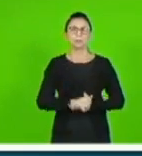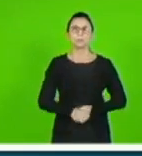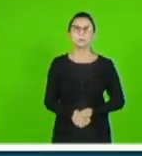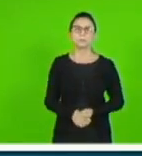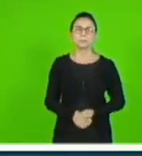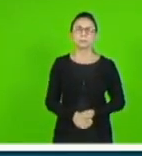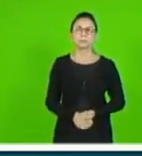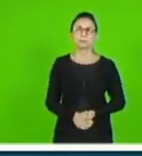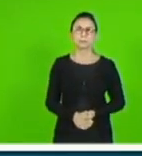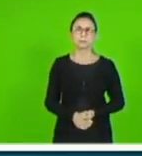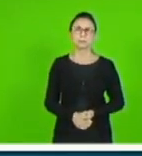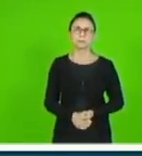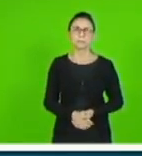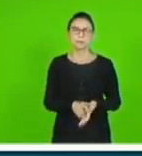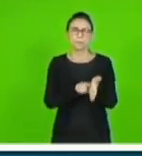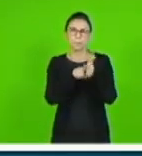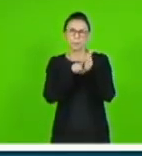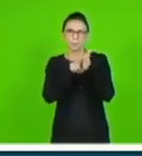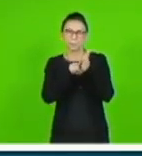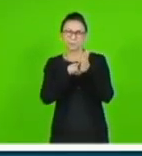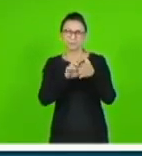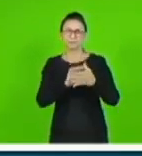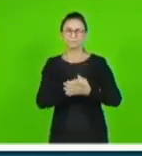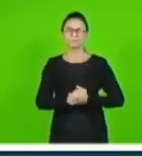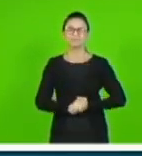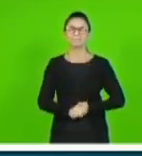The brethren are checking in their Bibles.